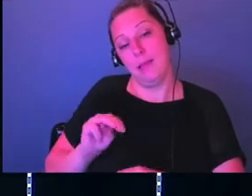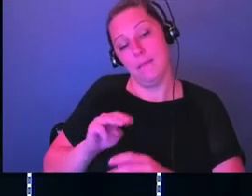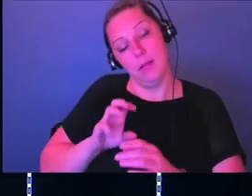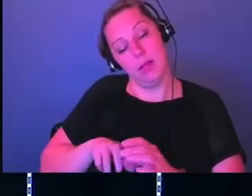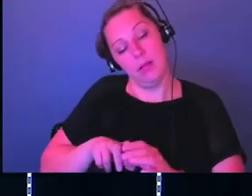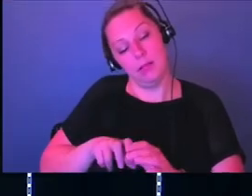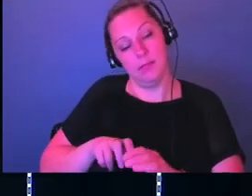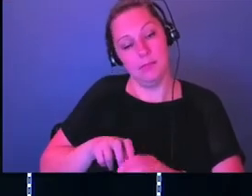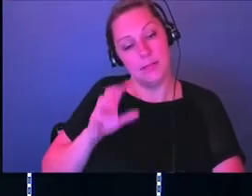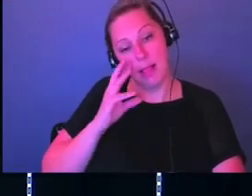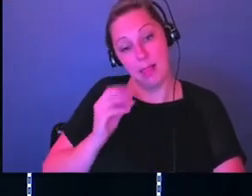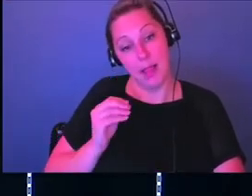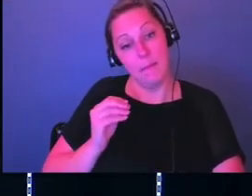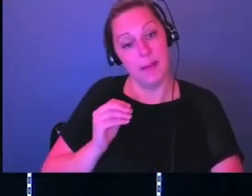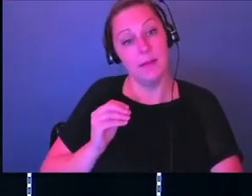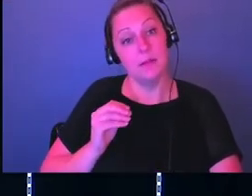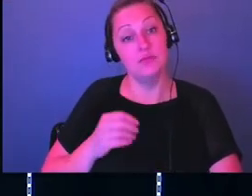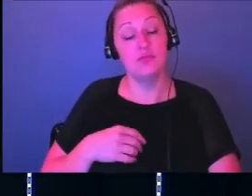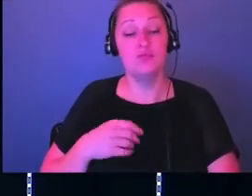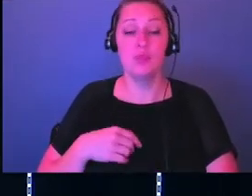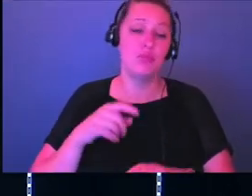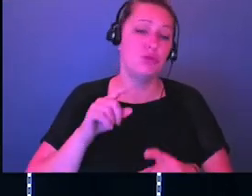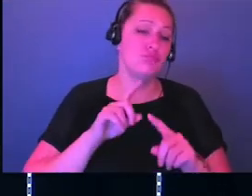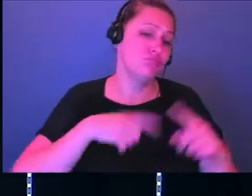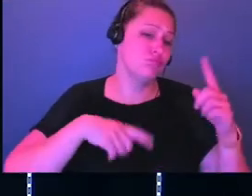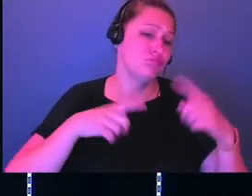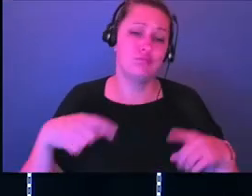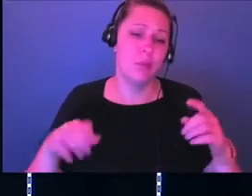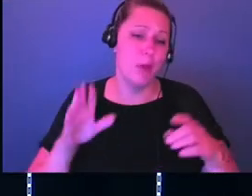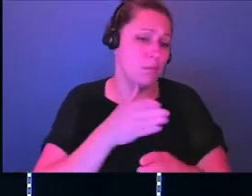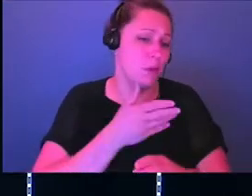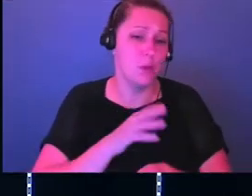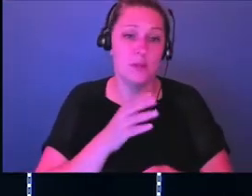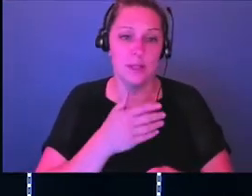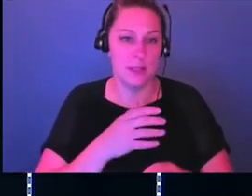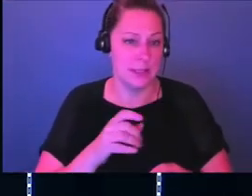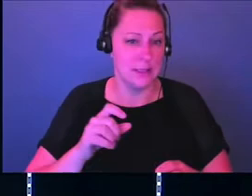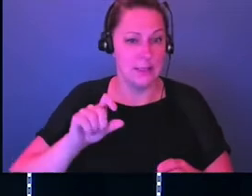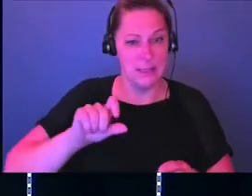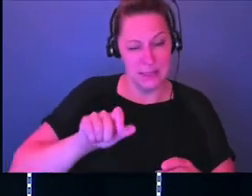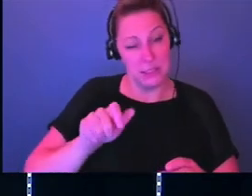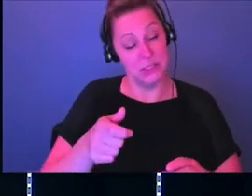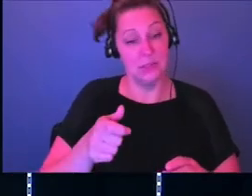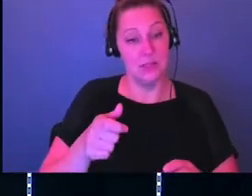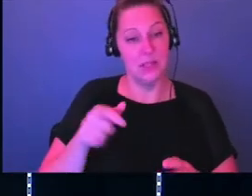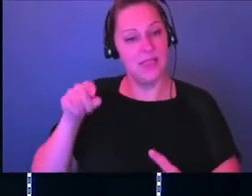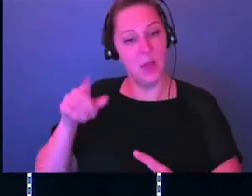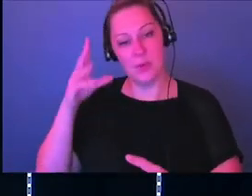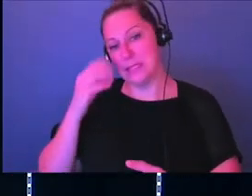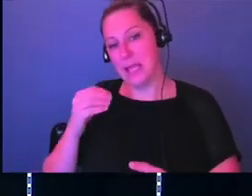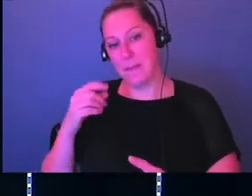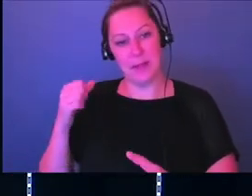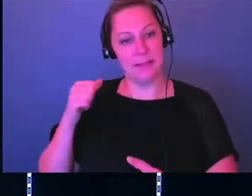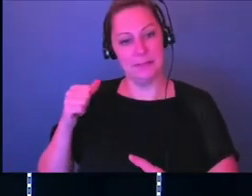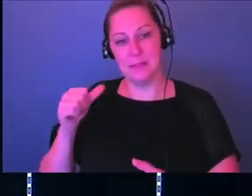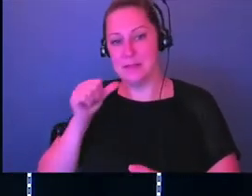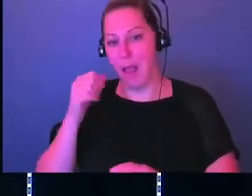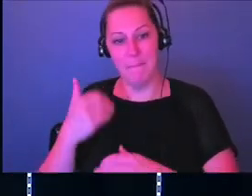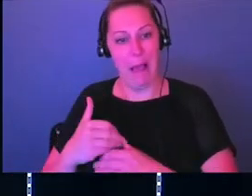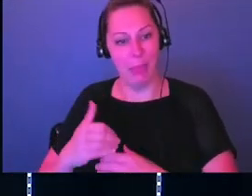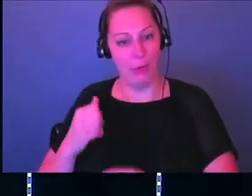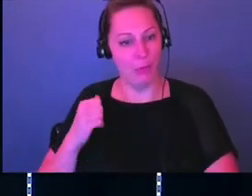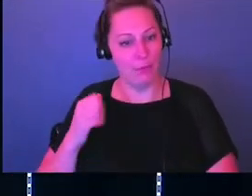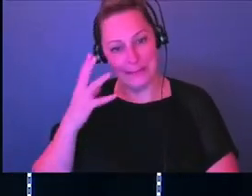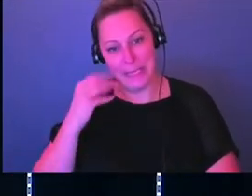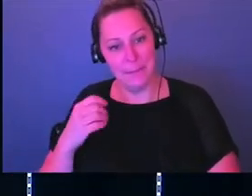And so he was, he's been asleep for a while and we were just playing music, you know what mean? And like as bad parents do, you turn the music up really loud when they're sleeping and they don't even, doesn't even bother them. So we